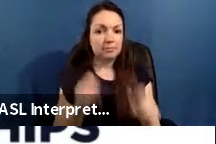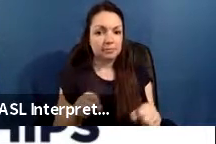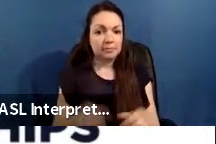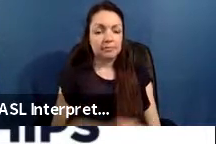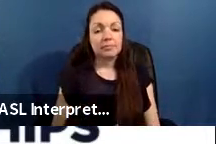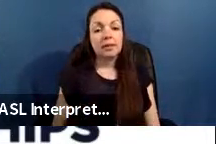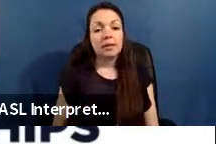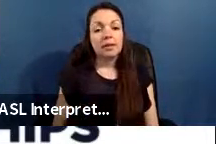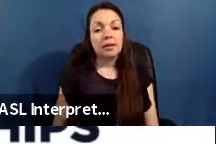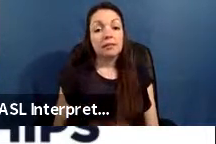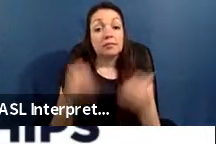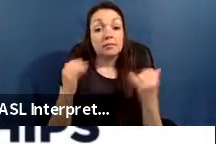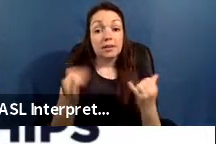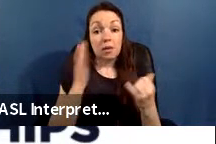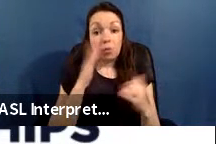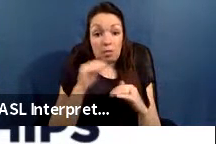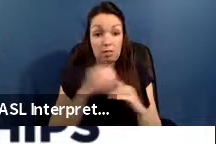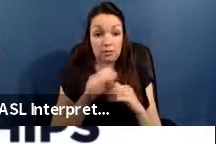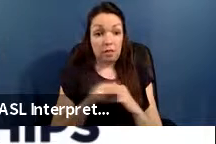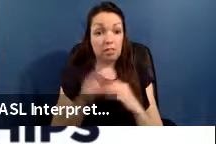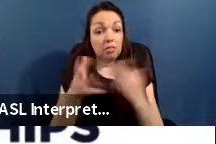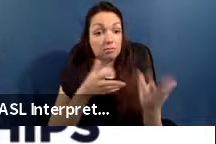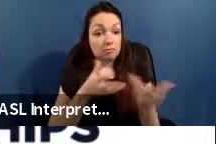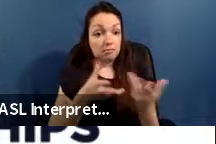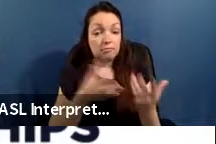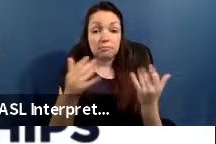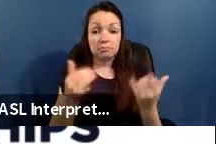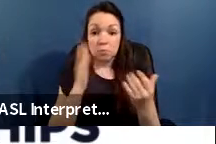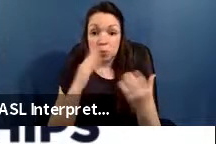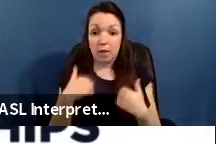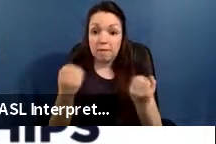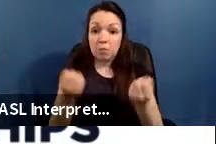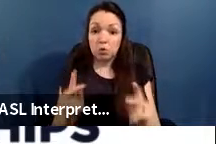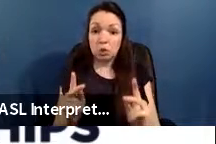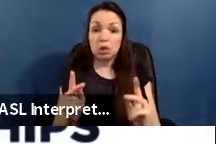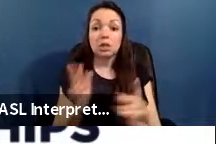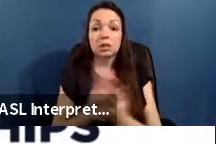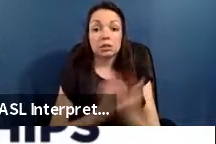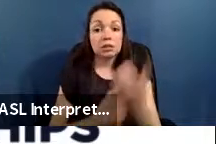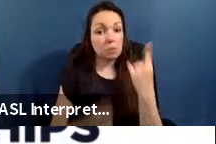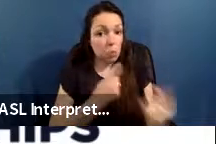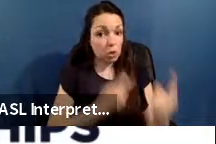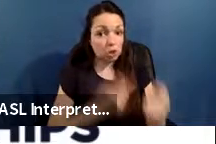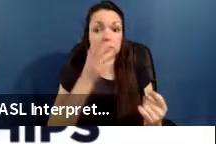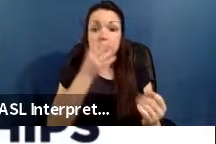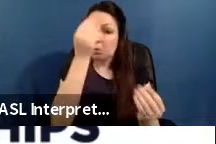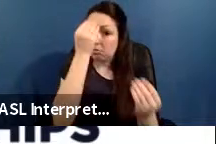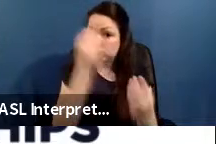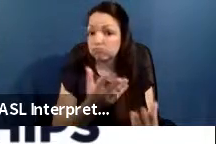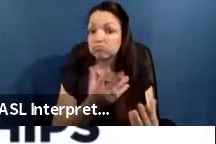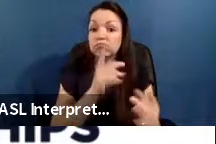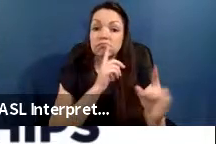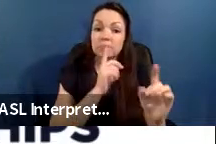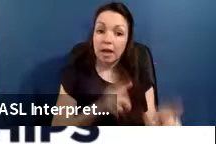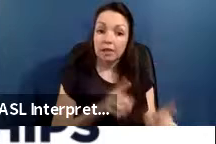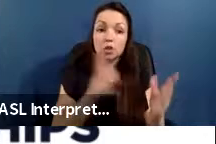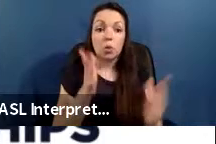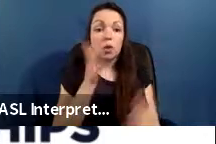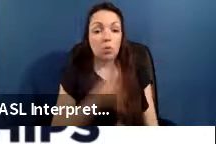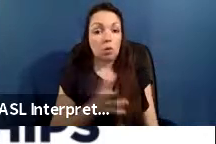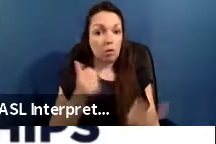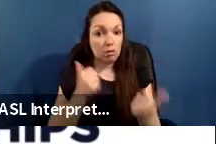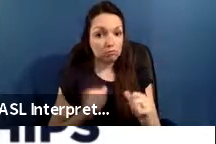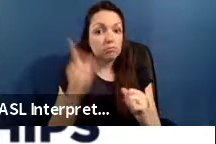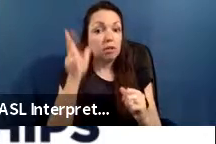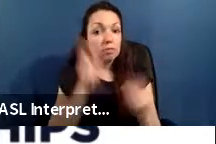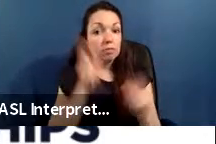Today, we will consult with you. In other words, there'll be some opportunity to ask questions. We will keep you informed. We will make sure that we listen, and we hope